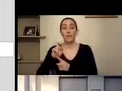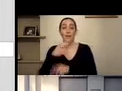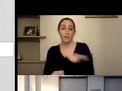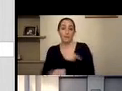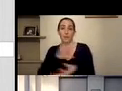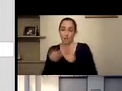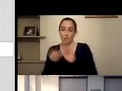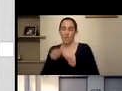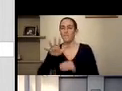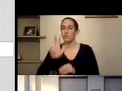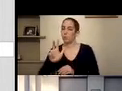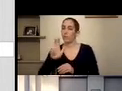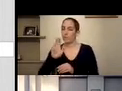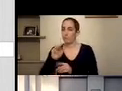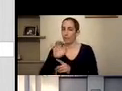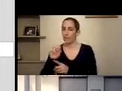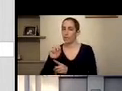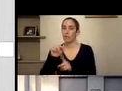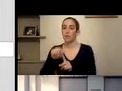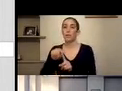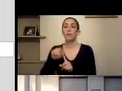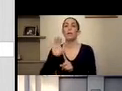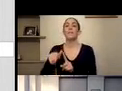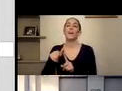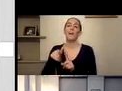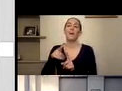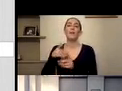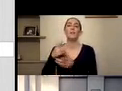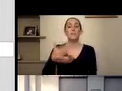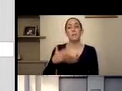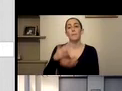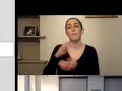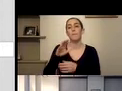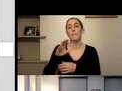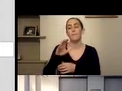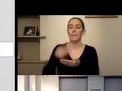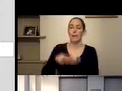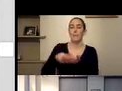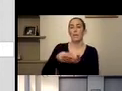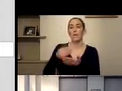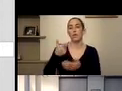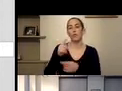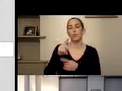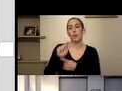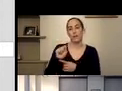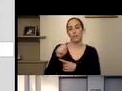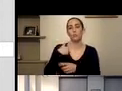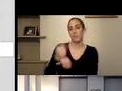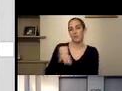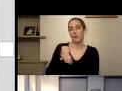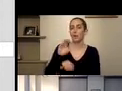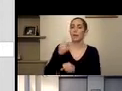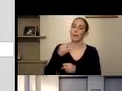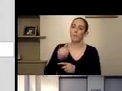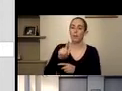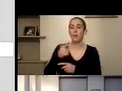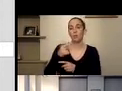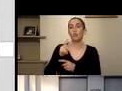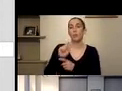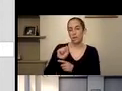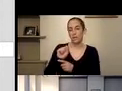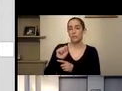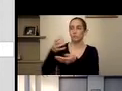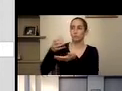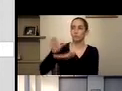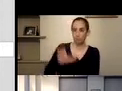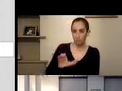million represents a bunch of capital grants that we received that are really just one time in to pay for construction